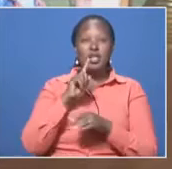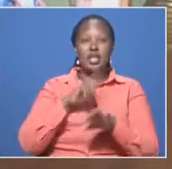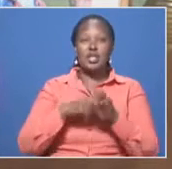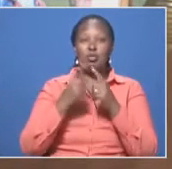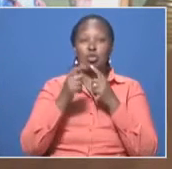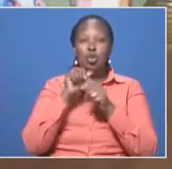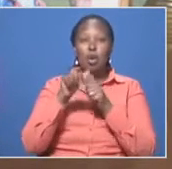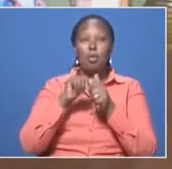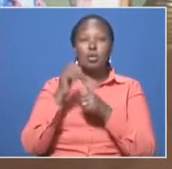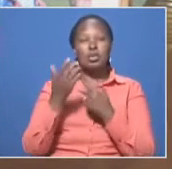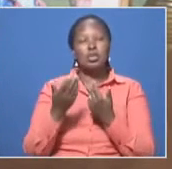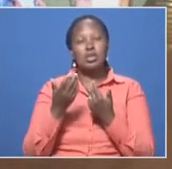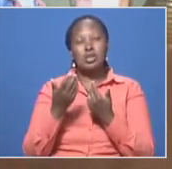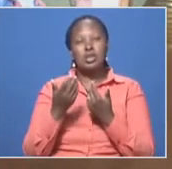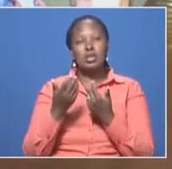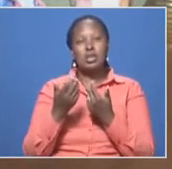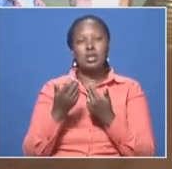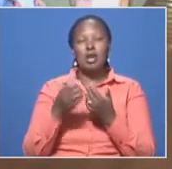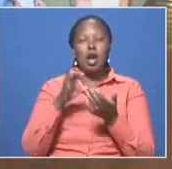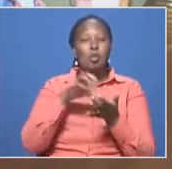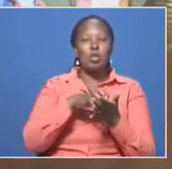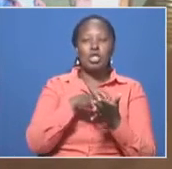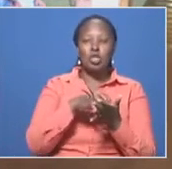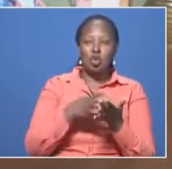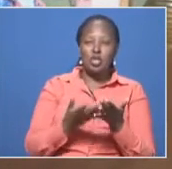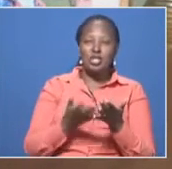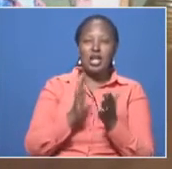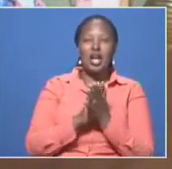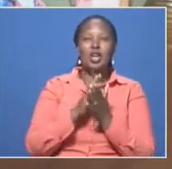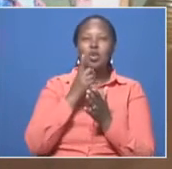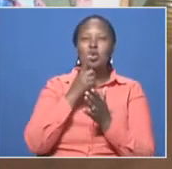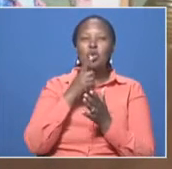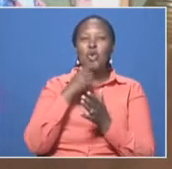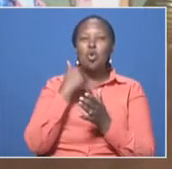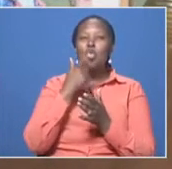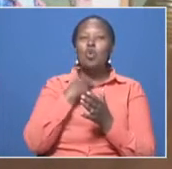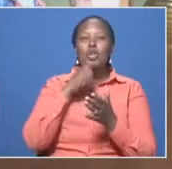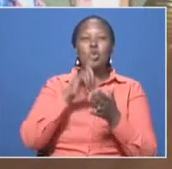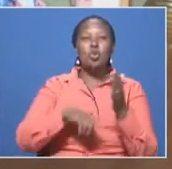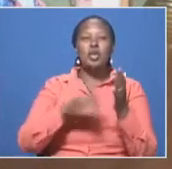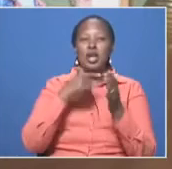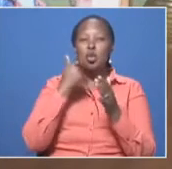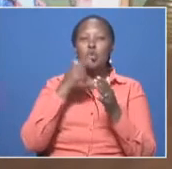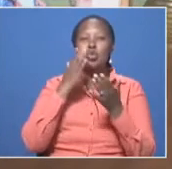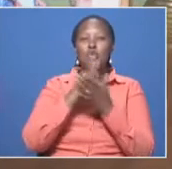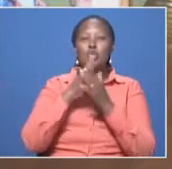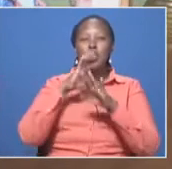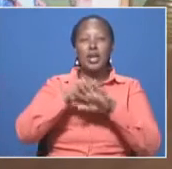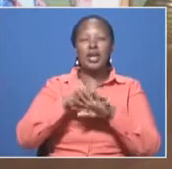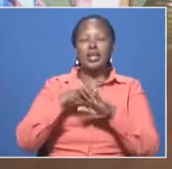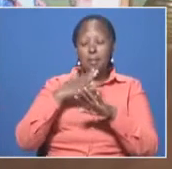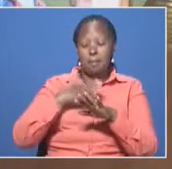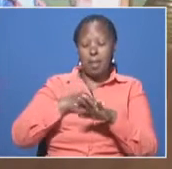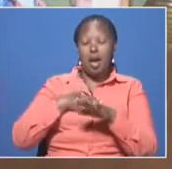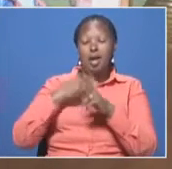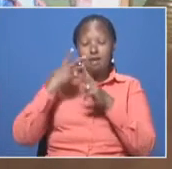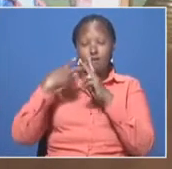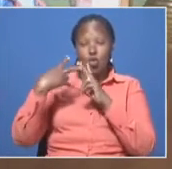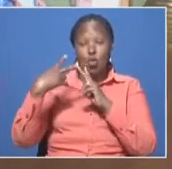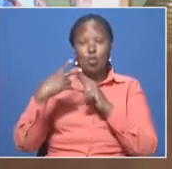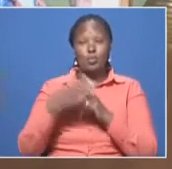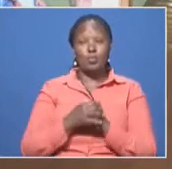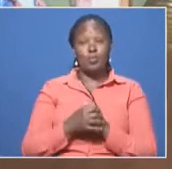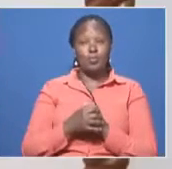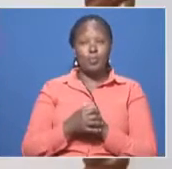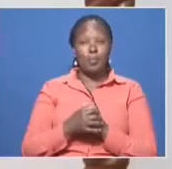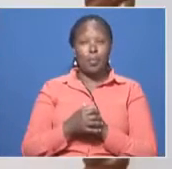about seats and who wants what and who should get what, in my view. Yeah.